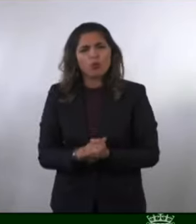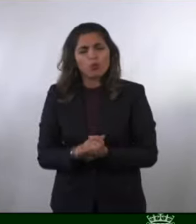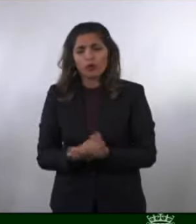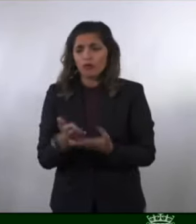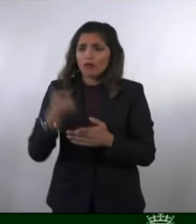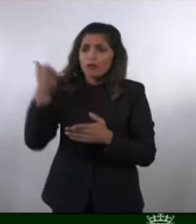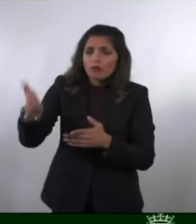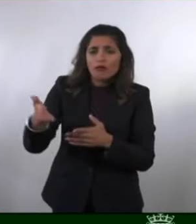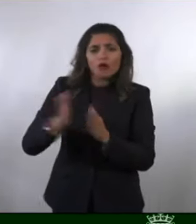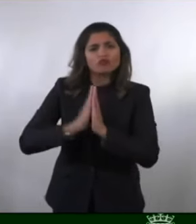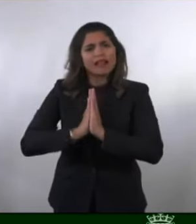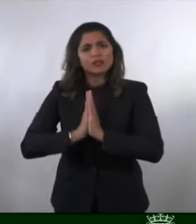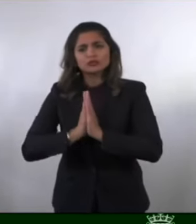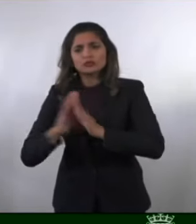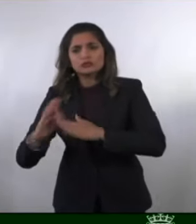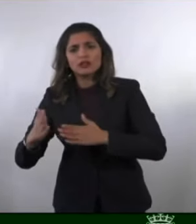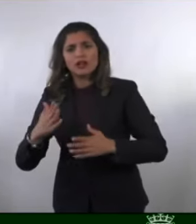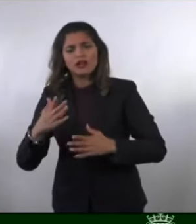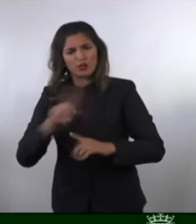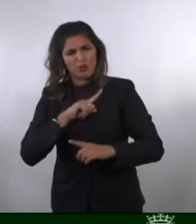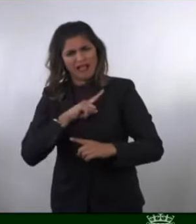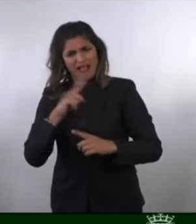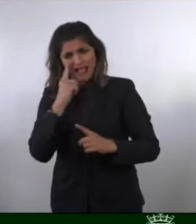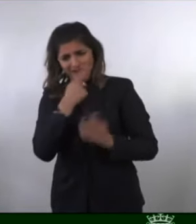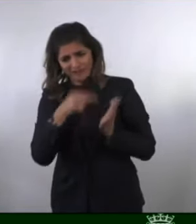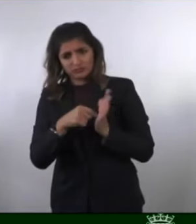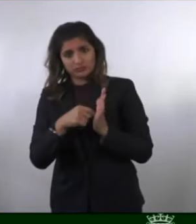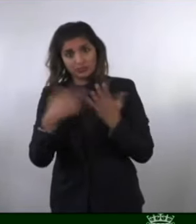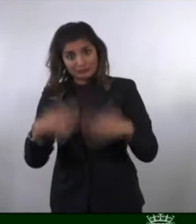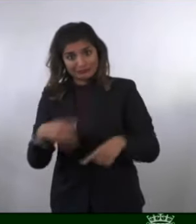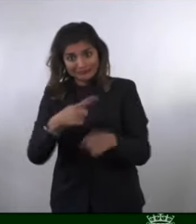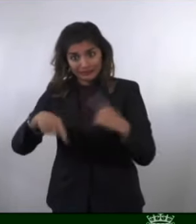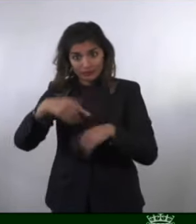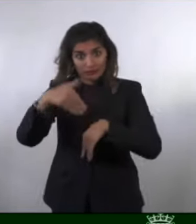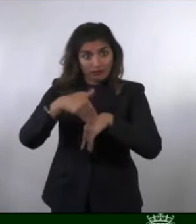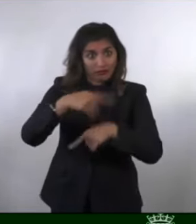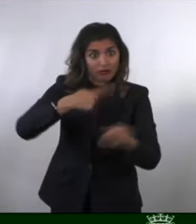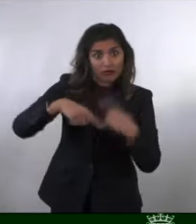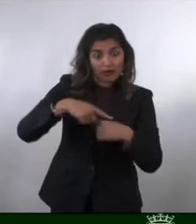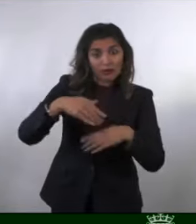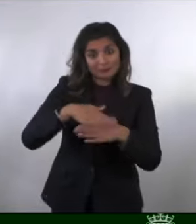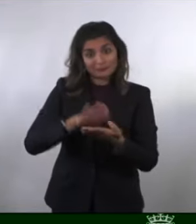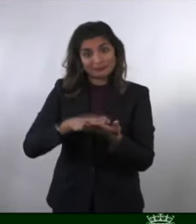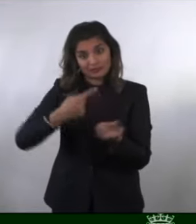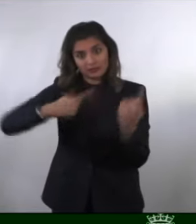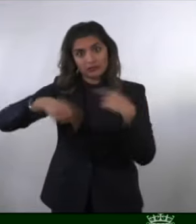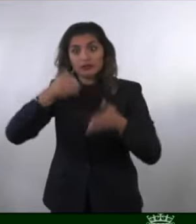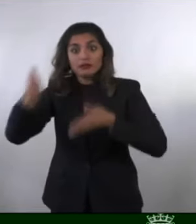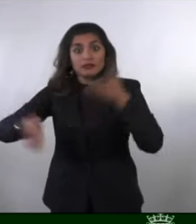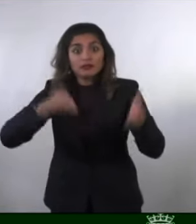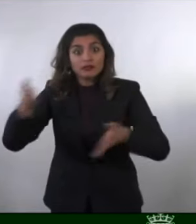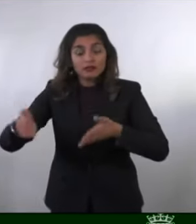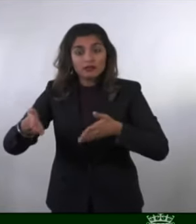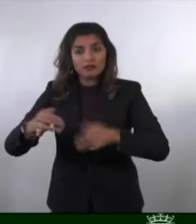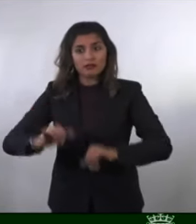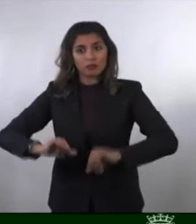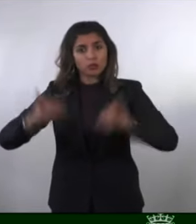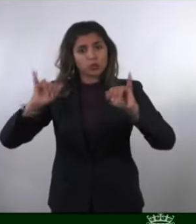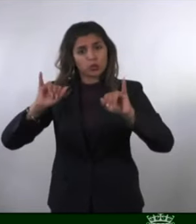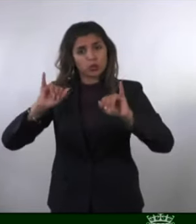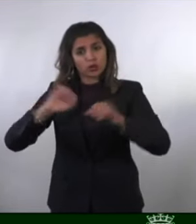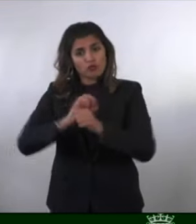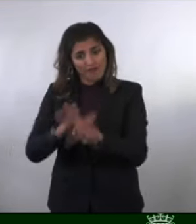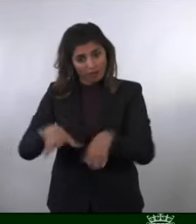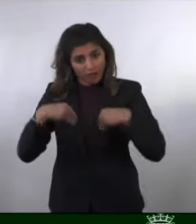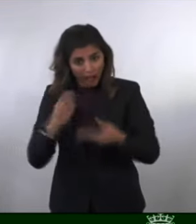There's never been a shred of evidence that they cause any problem. By the way, this is the first time in 800 years that people have been prevented from going to